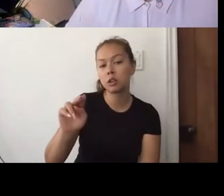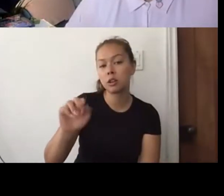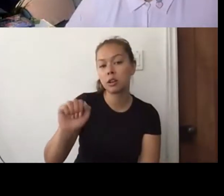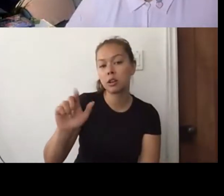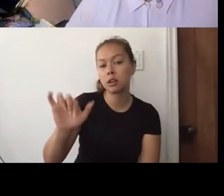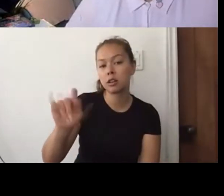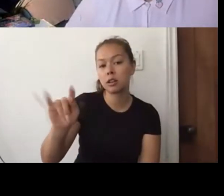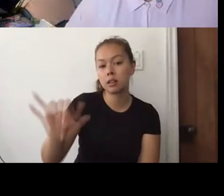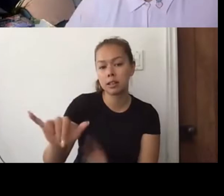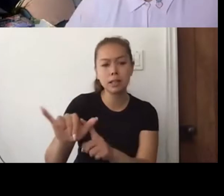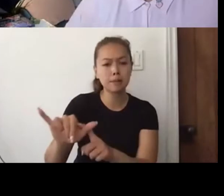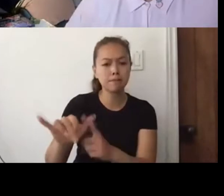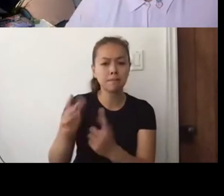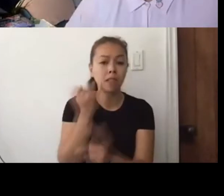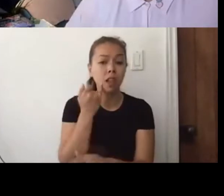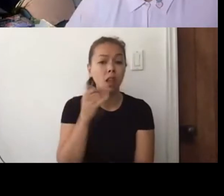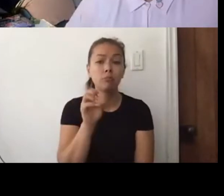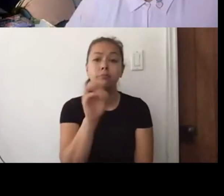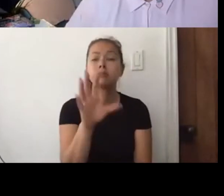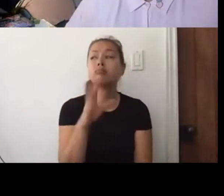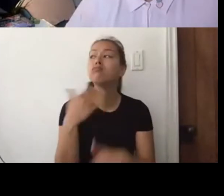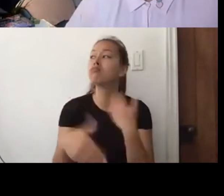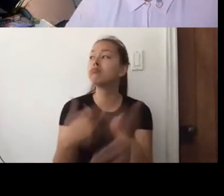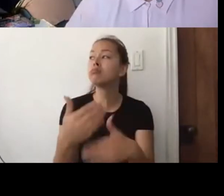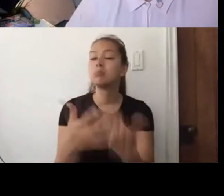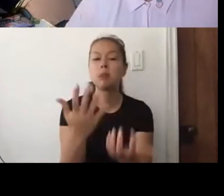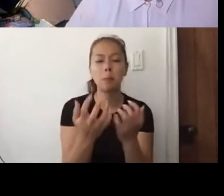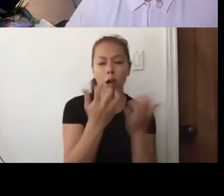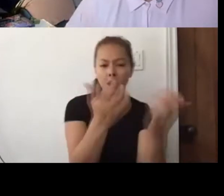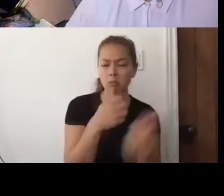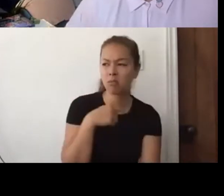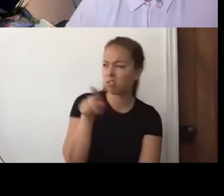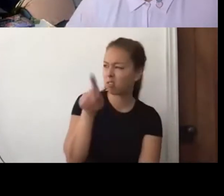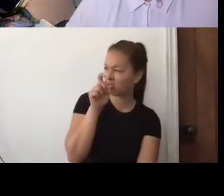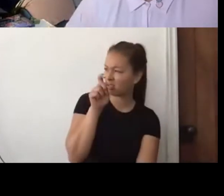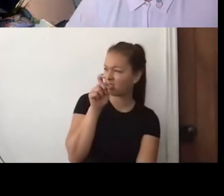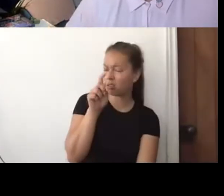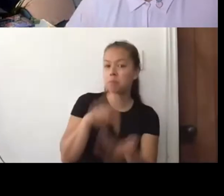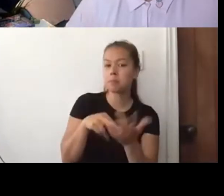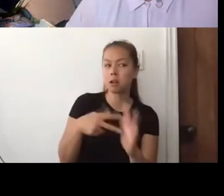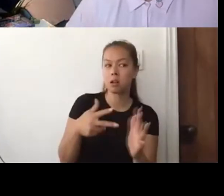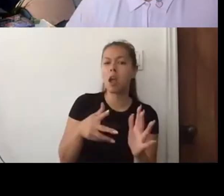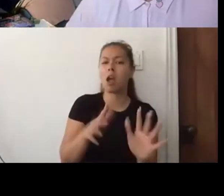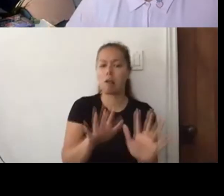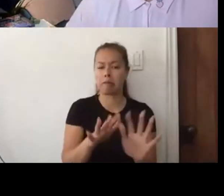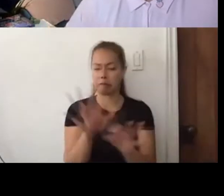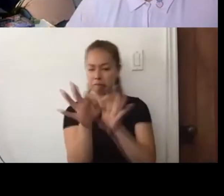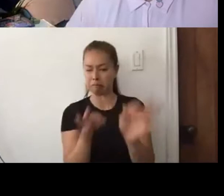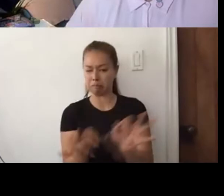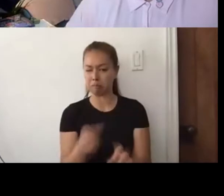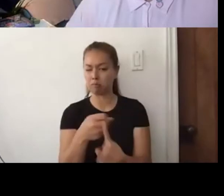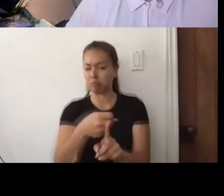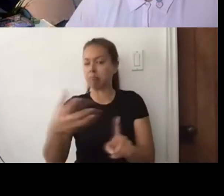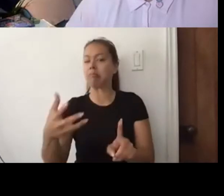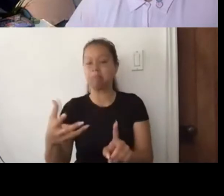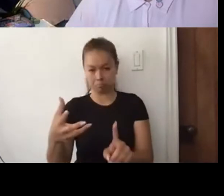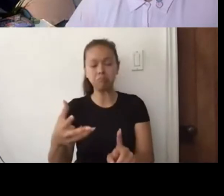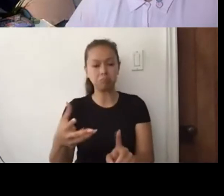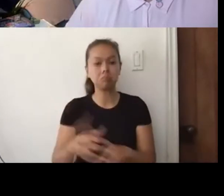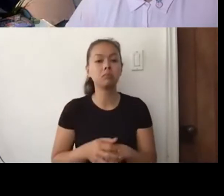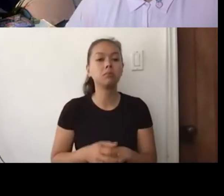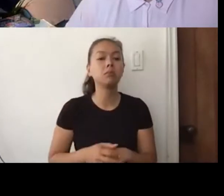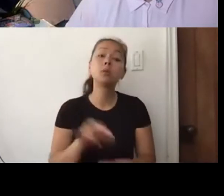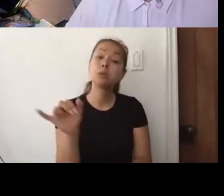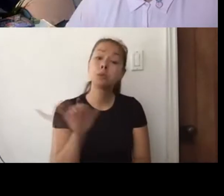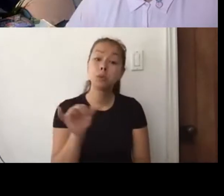same page. Remember, everyone's speaking from their experience. So they're going to bring their own knowledge, their own life